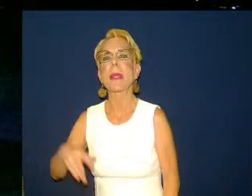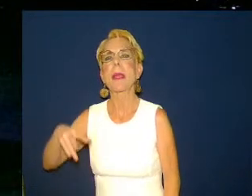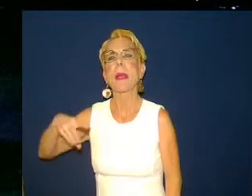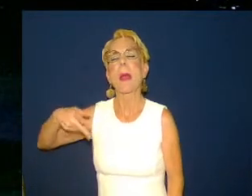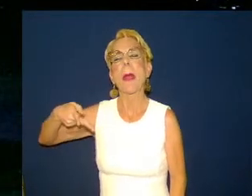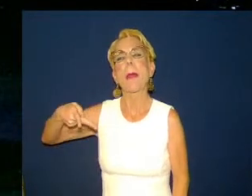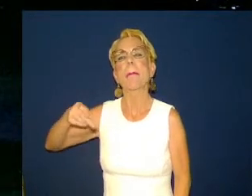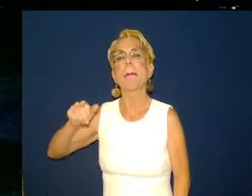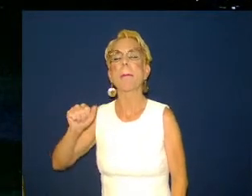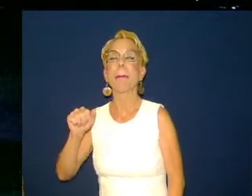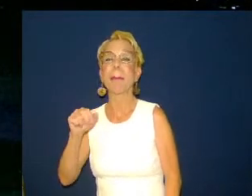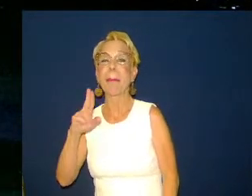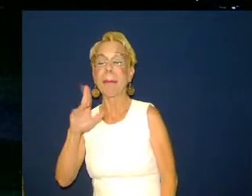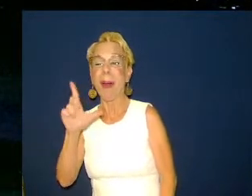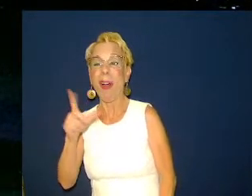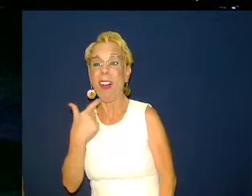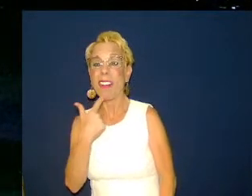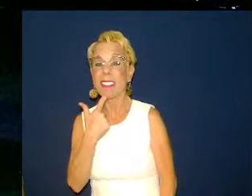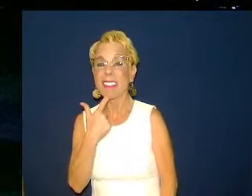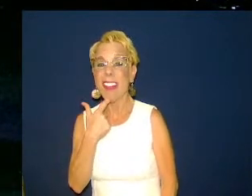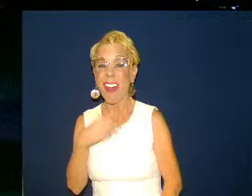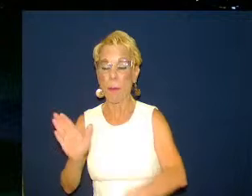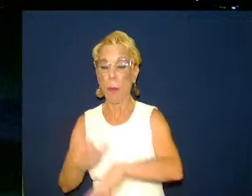the time is coming